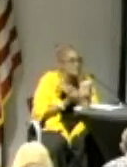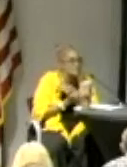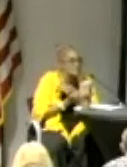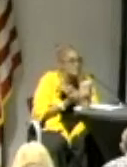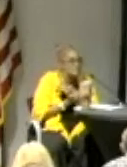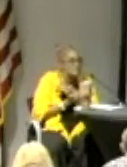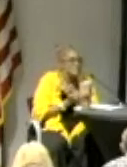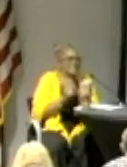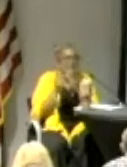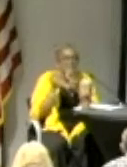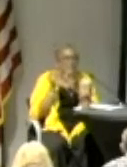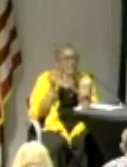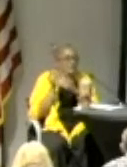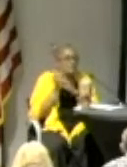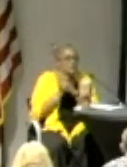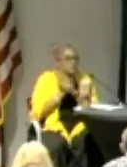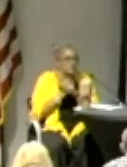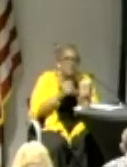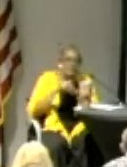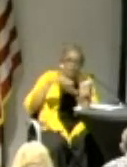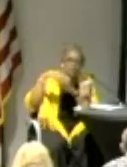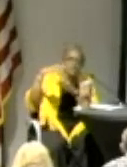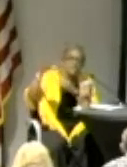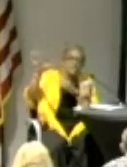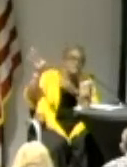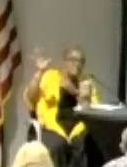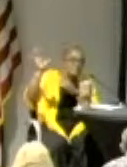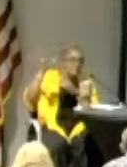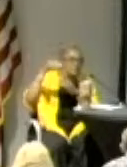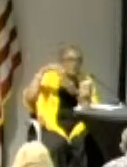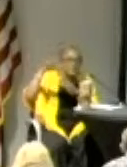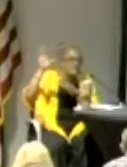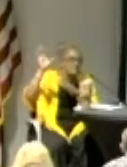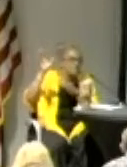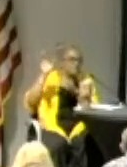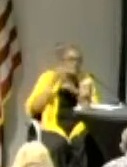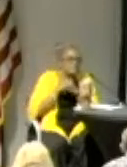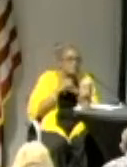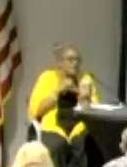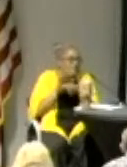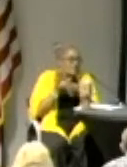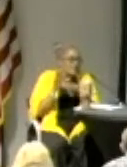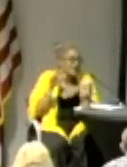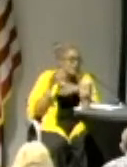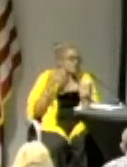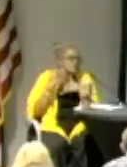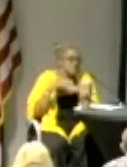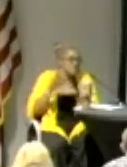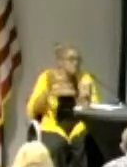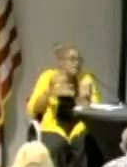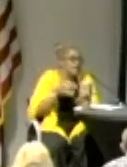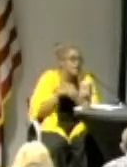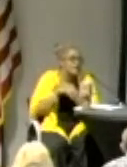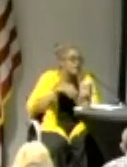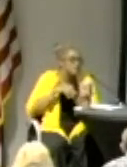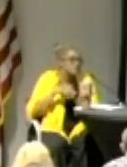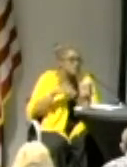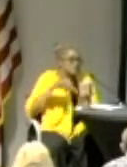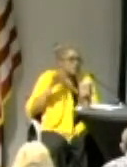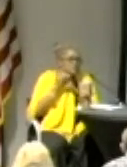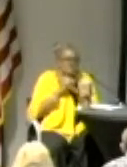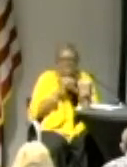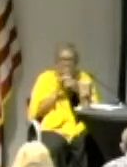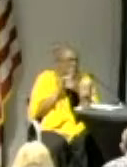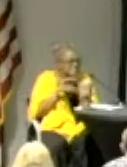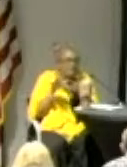teaching assistants, not folks who are saying that, oh, come see me here because, you know, this is what I really don't teach, but I'll spend some